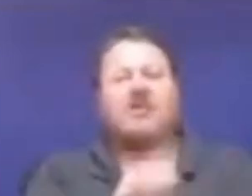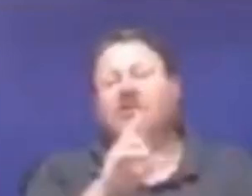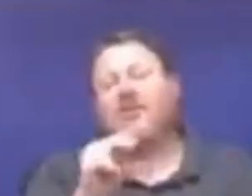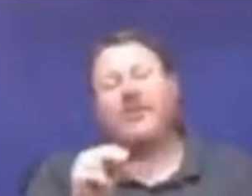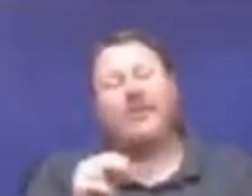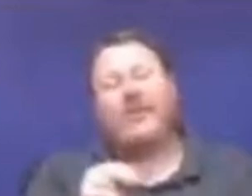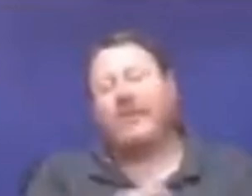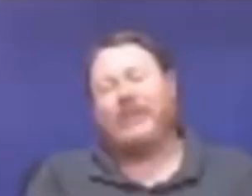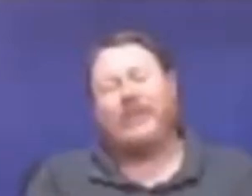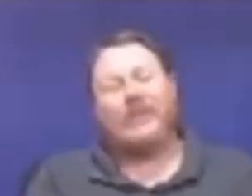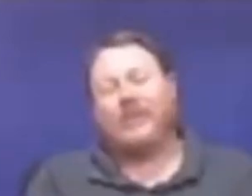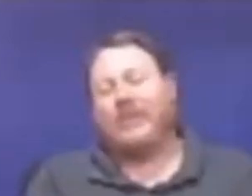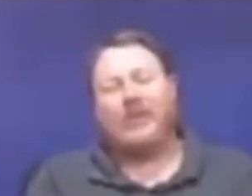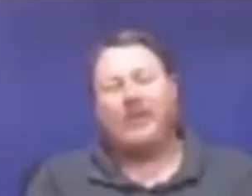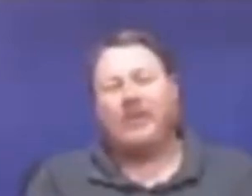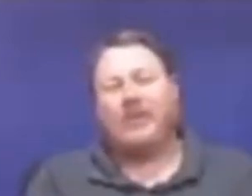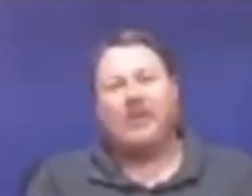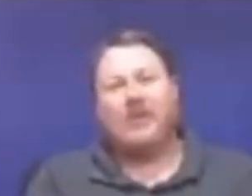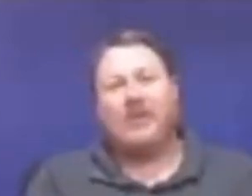just pose it.